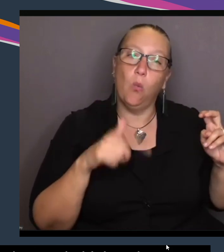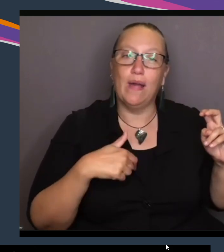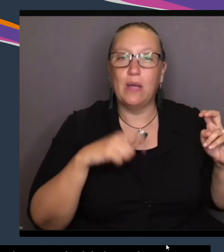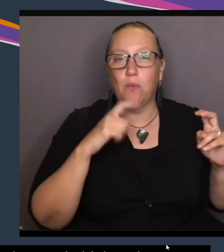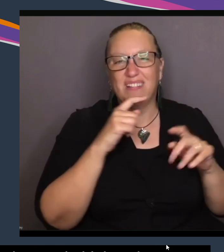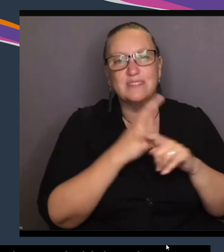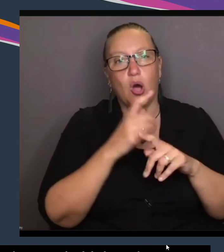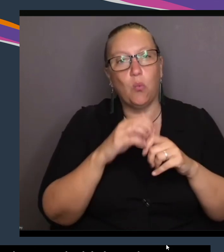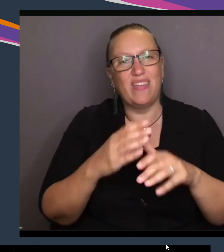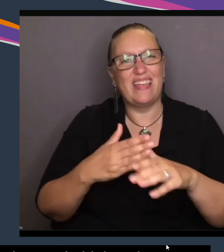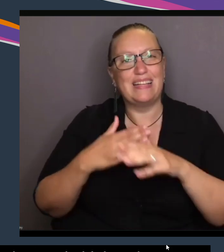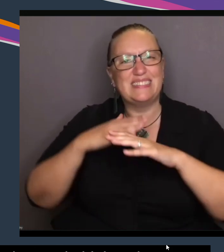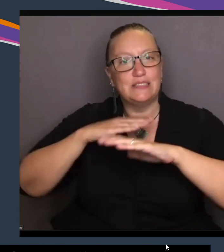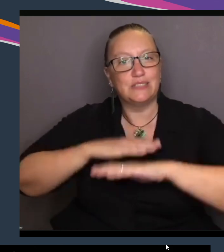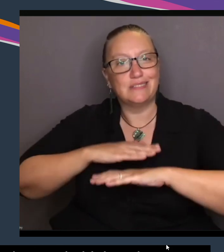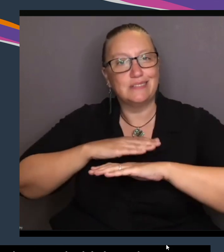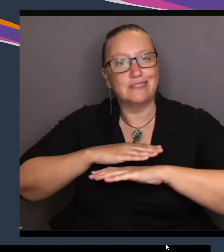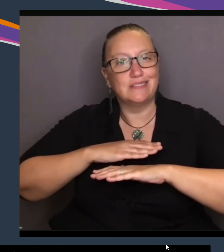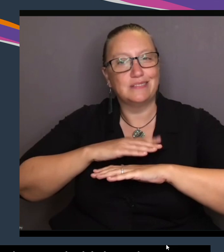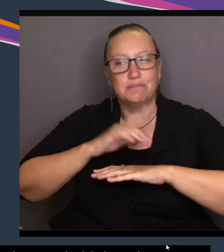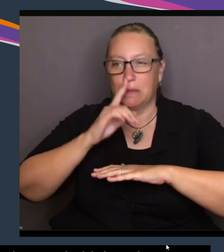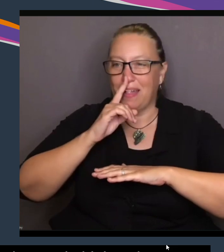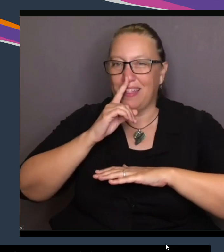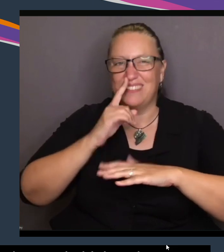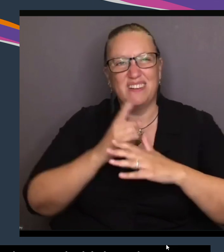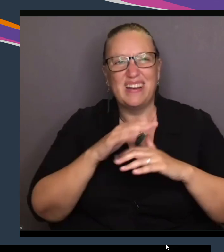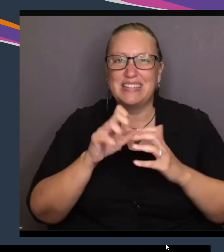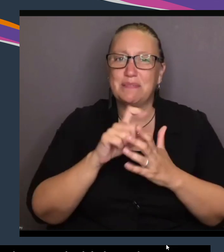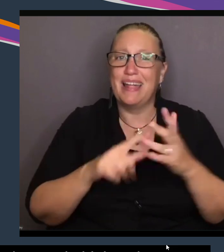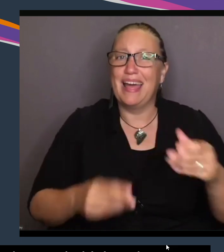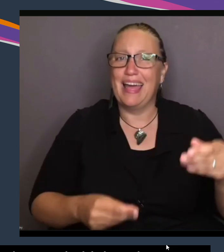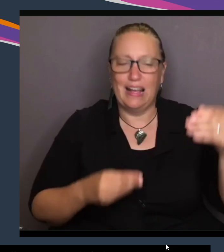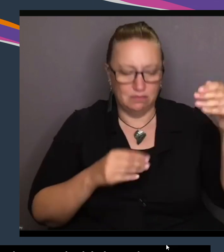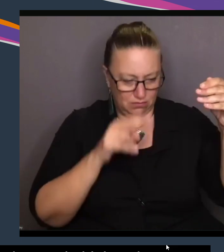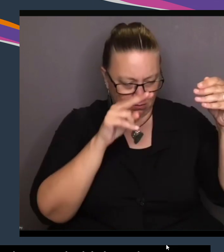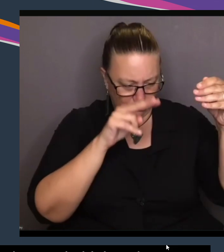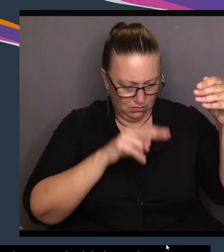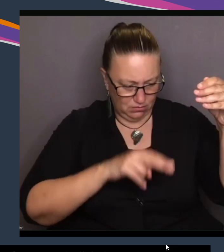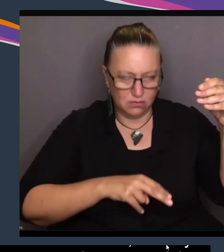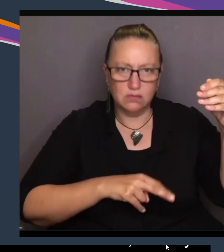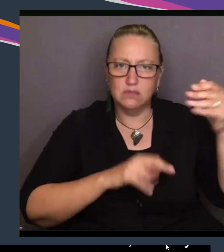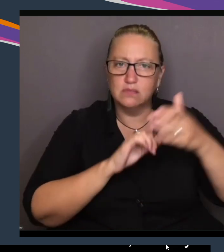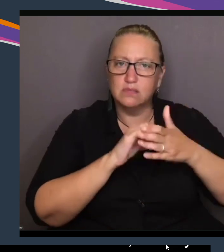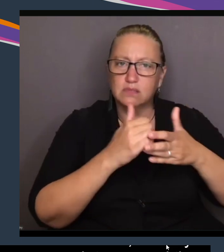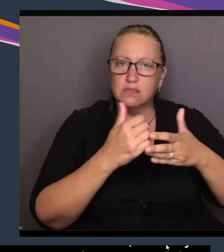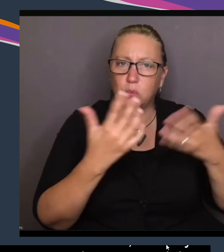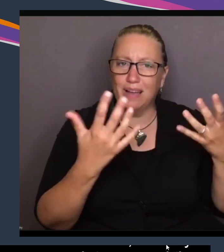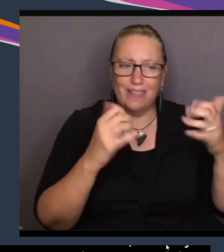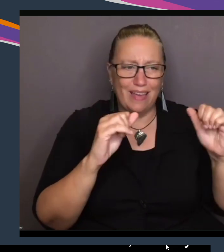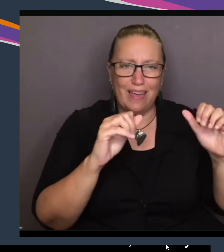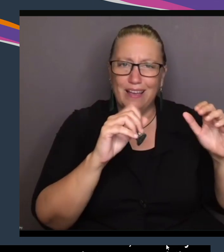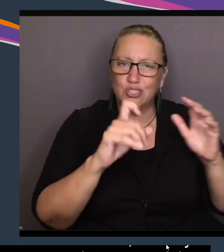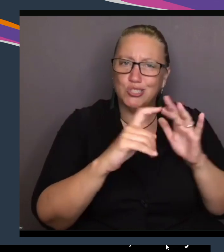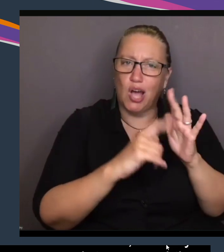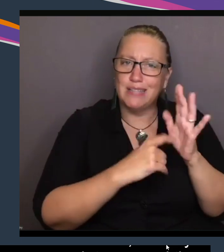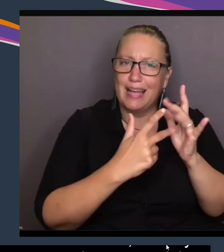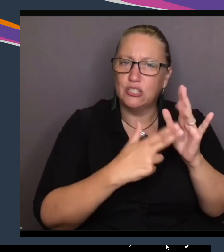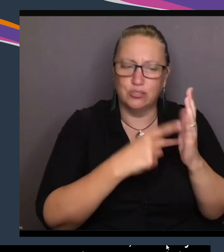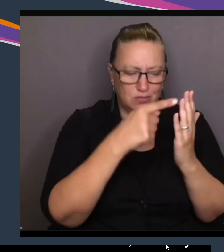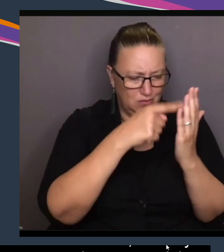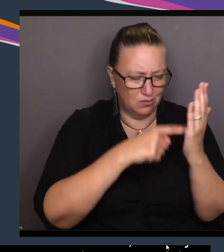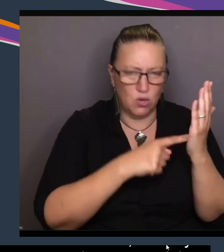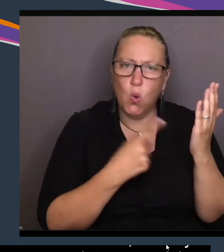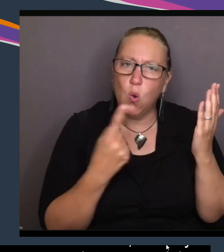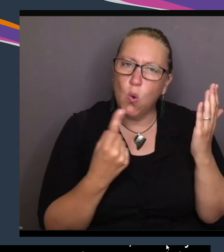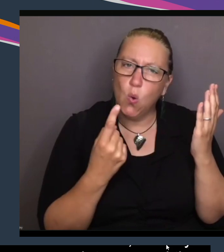Indigenous people or people with disability. And I pick up their publication and I look at their citation and I go, who has shaped